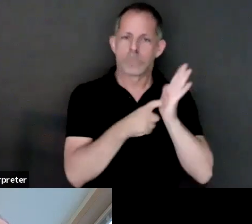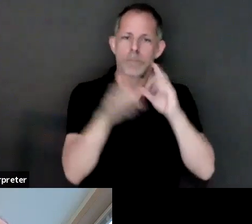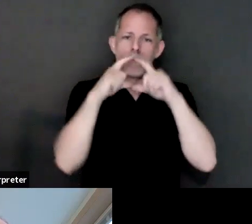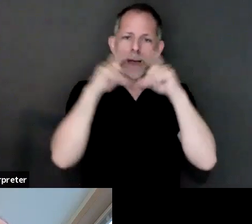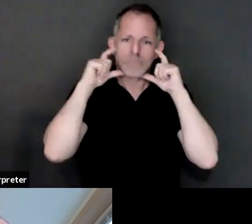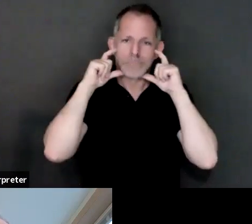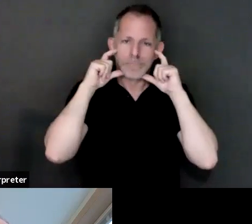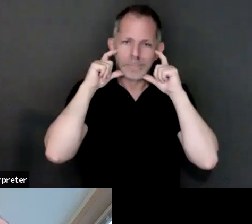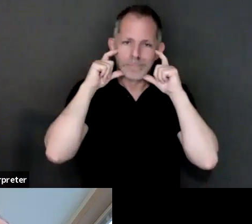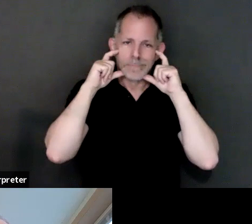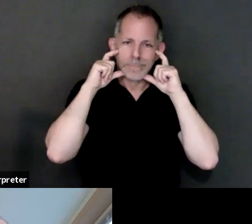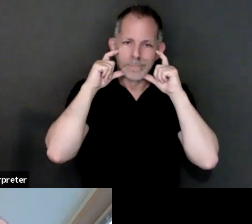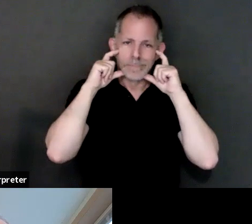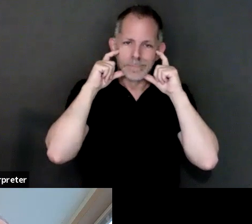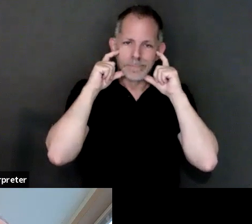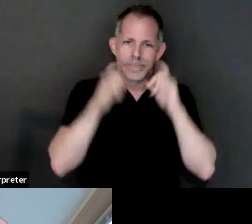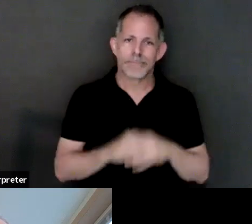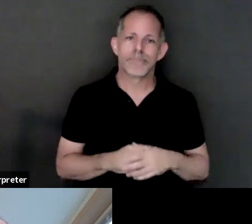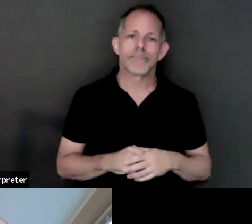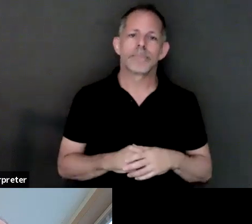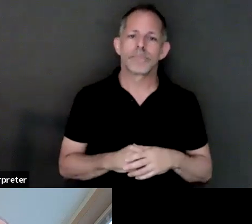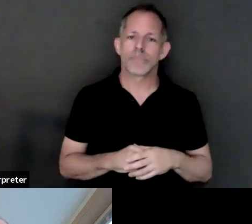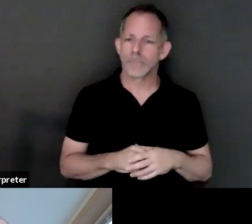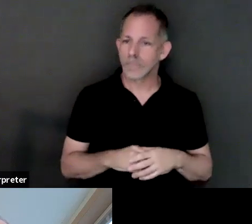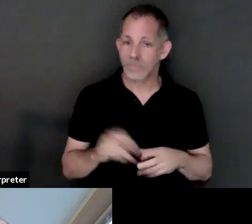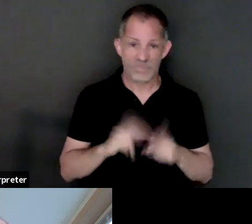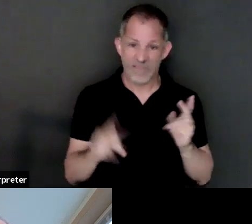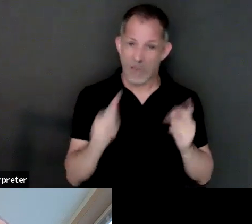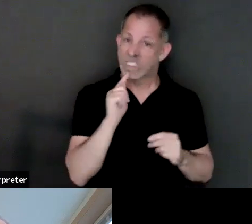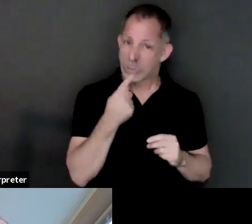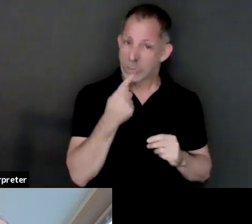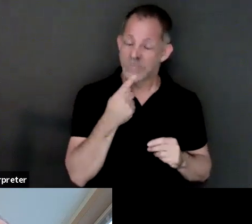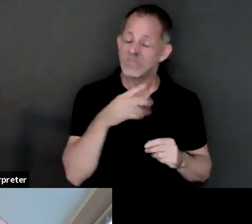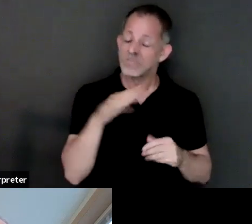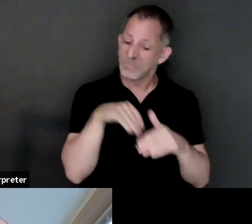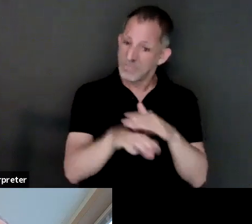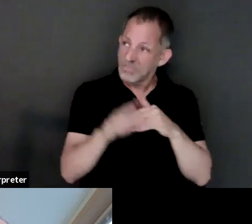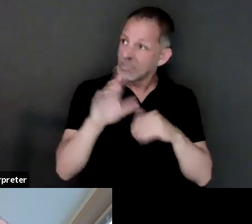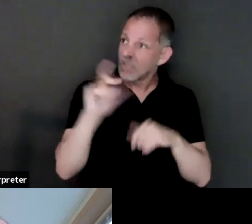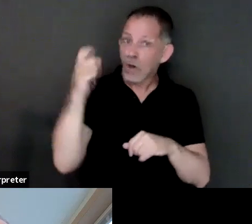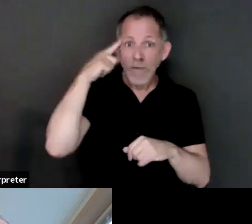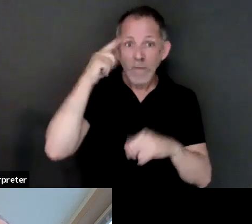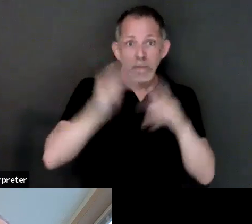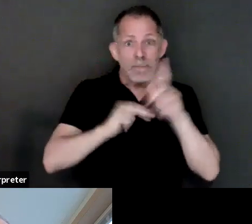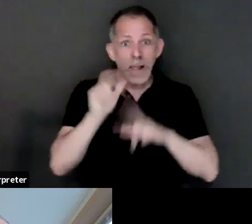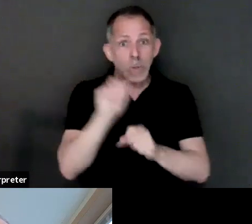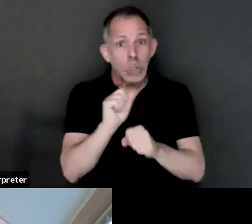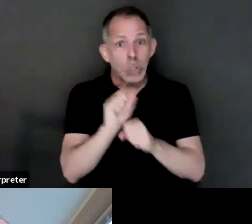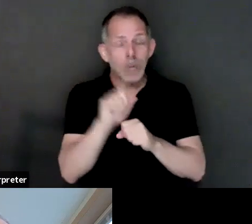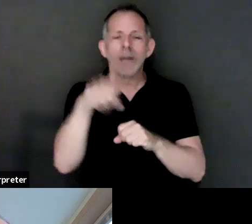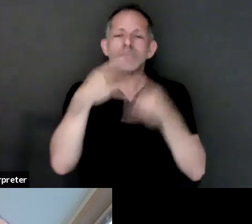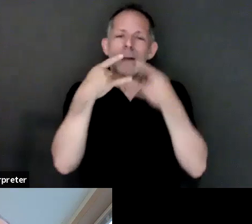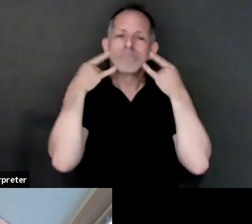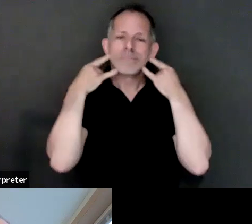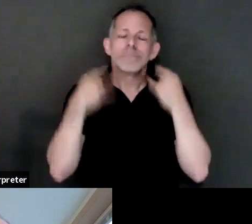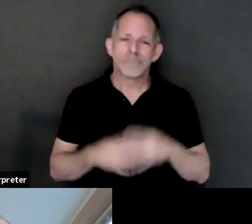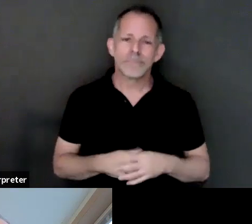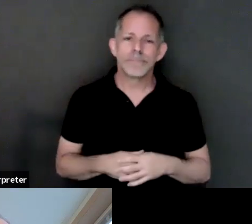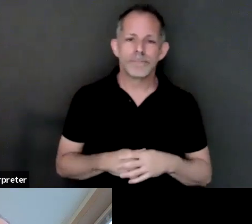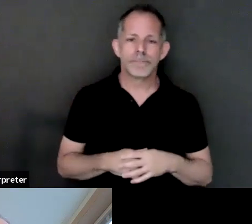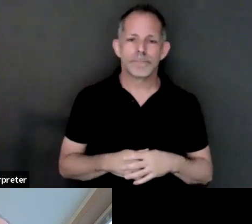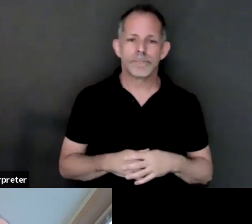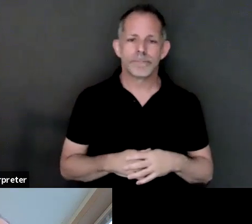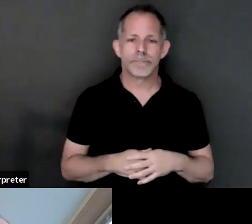very seriously. I'm thinking a whole range of things, from not requiring them all the way up to full